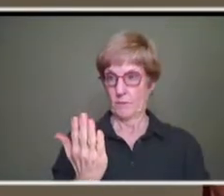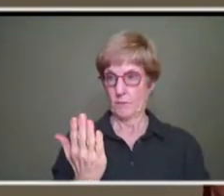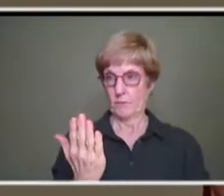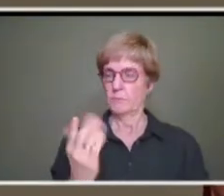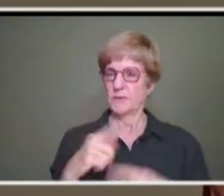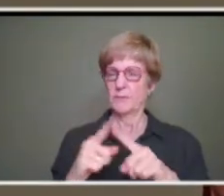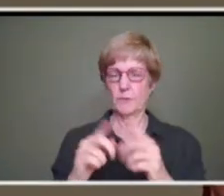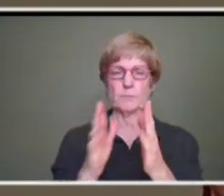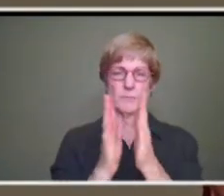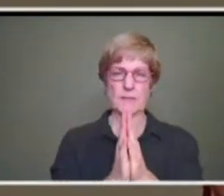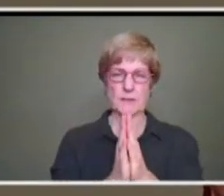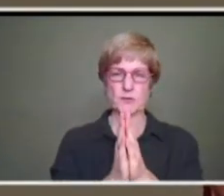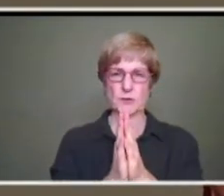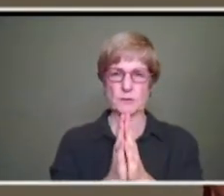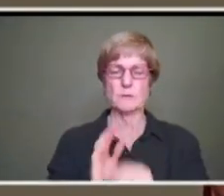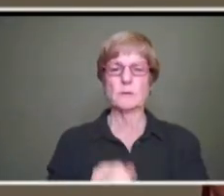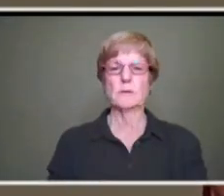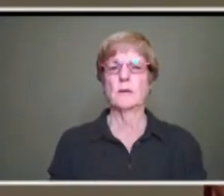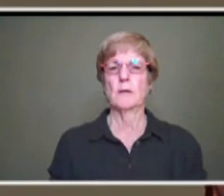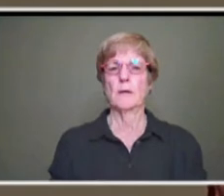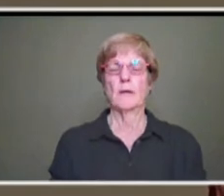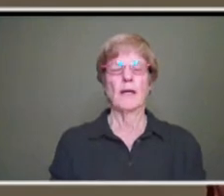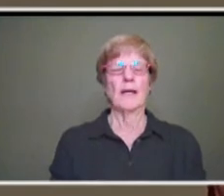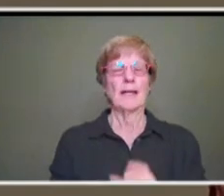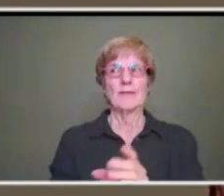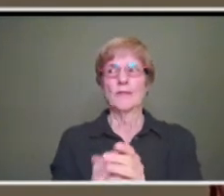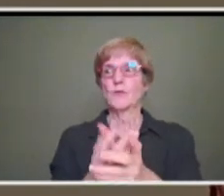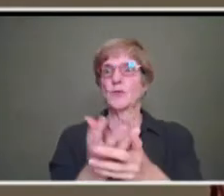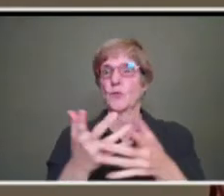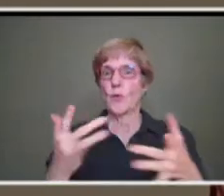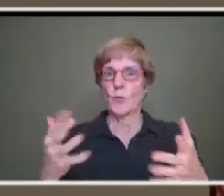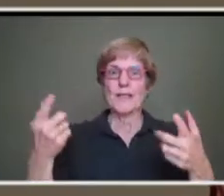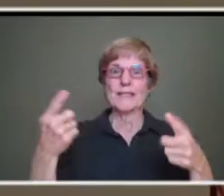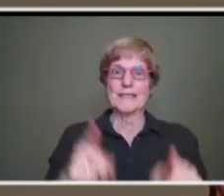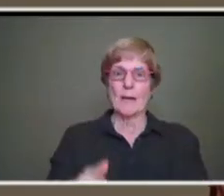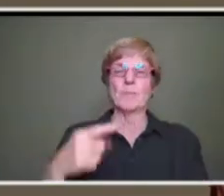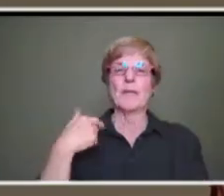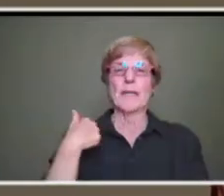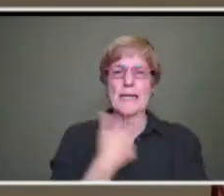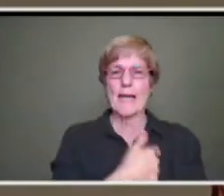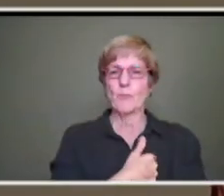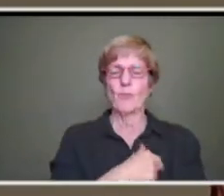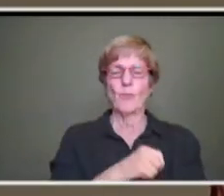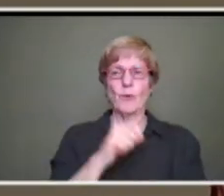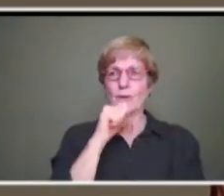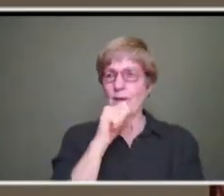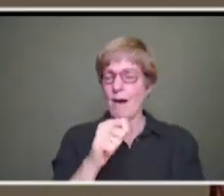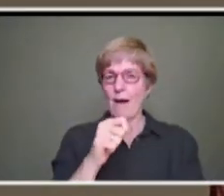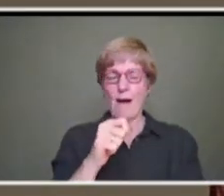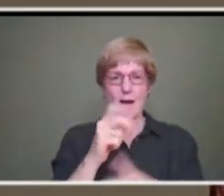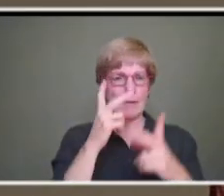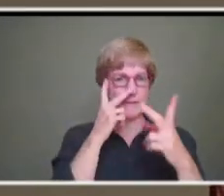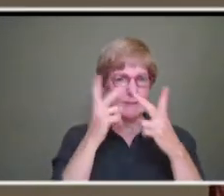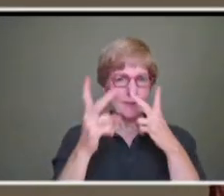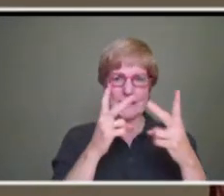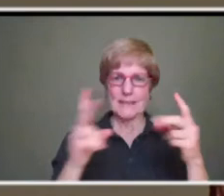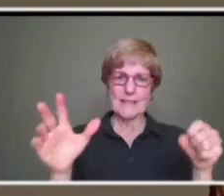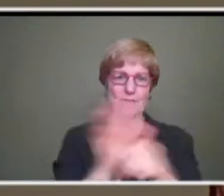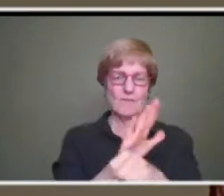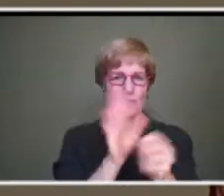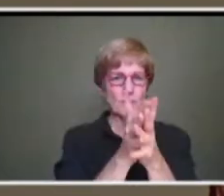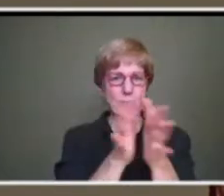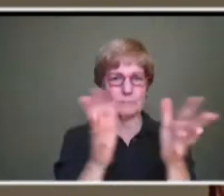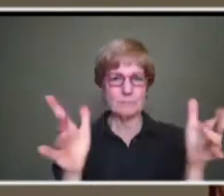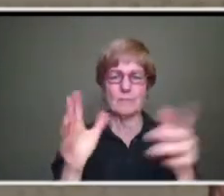petitions and there's all this growth that's happening that we are not looking at from a cumulative impact and this is the